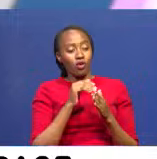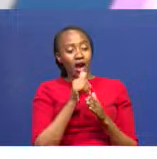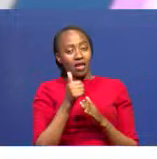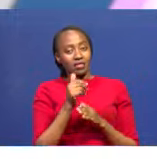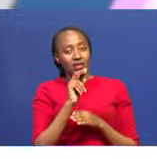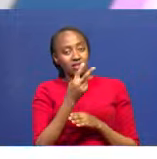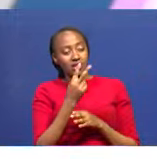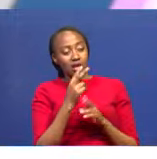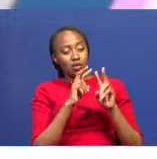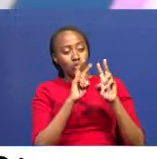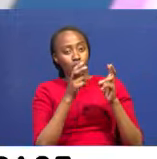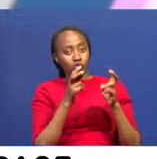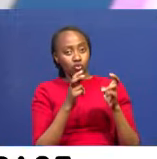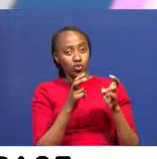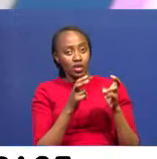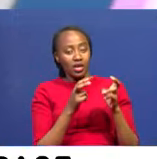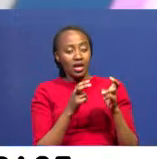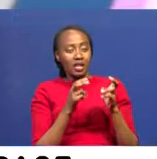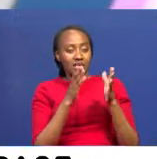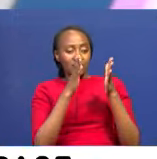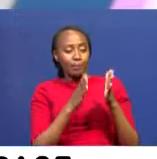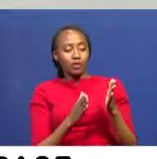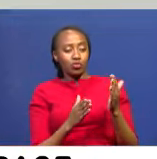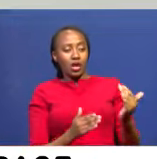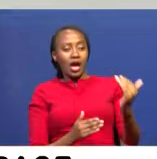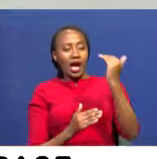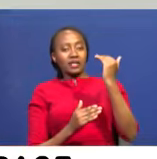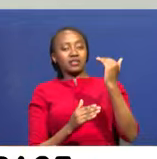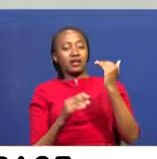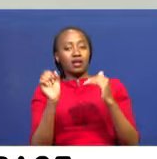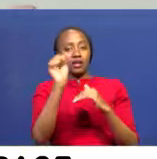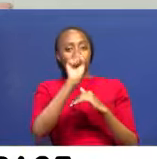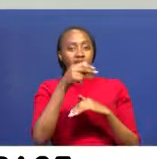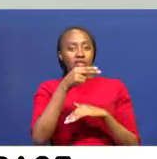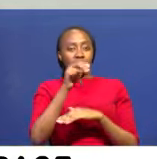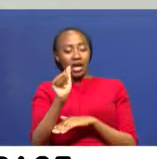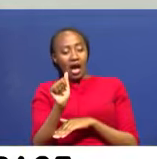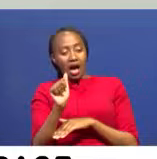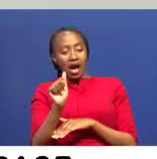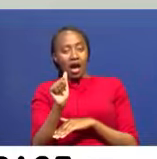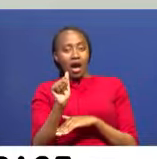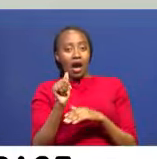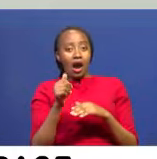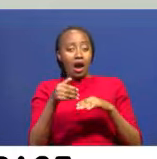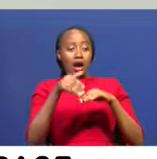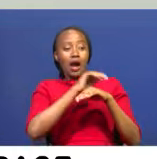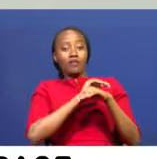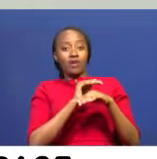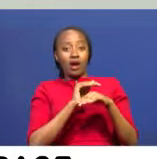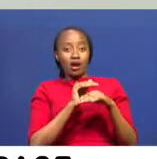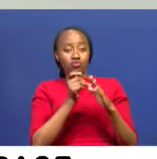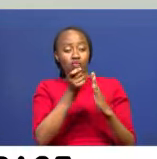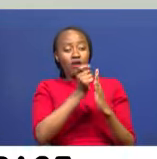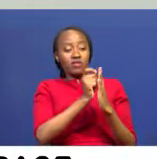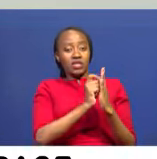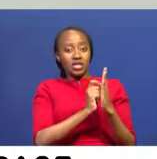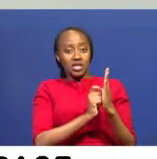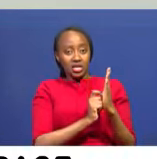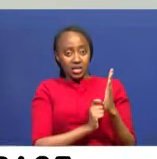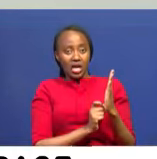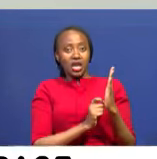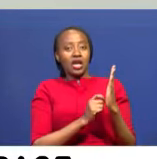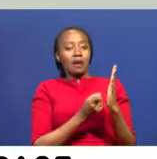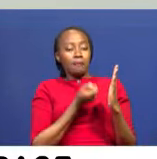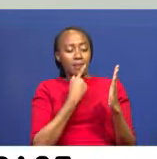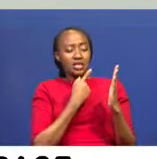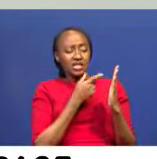second question, there's a viewer who is inquiring in terms of SHA coverage. Yes. When you leave the hospital and you've written that particular subscription, does